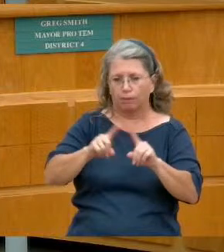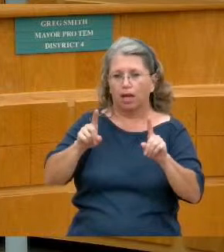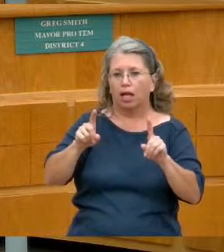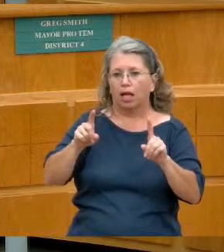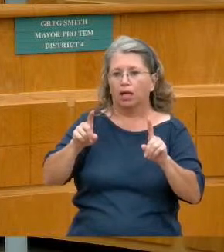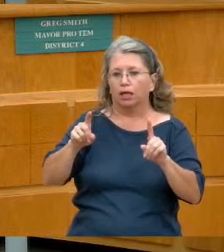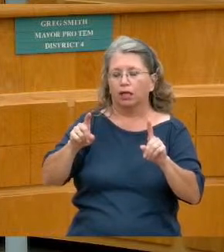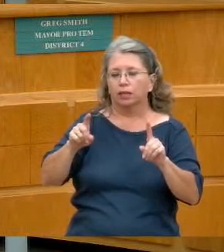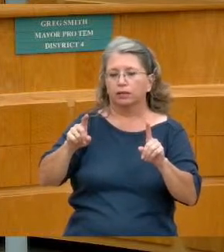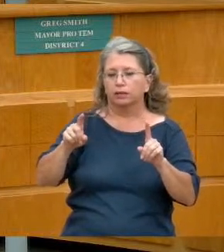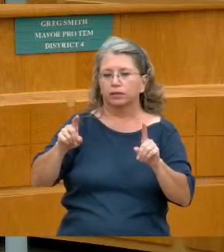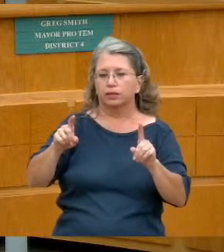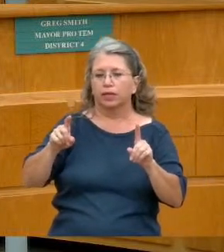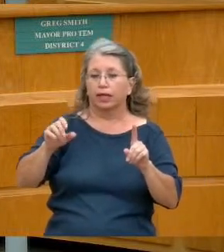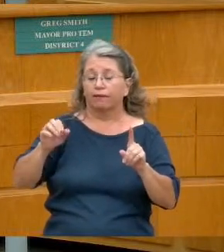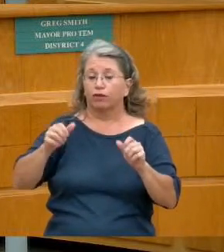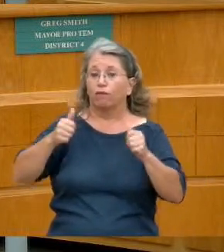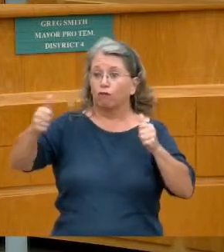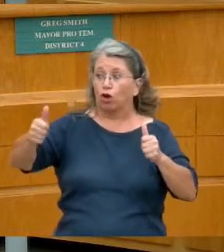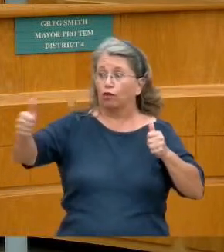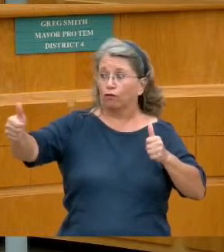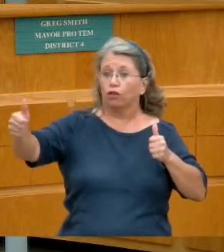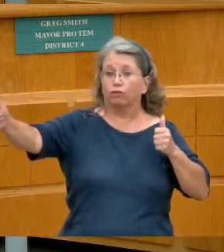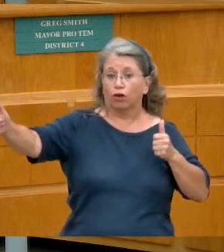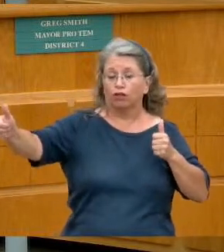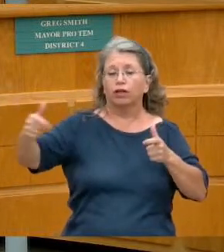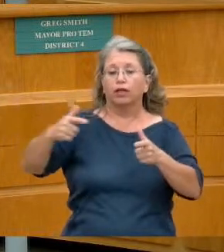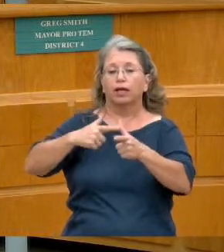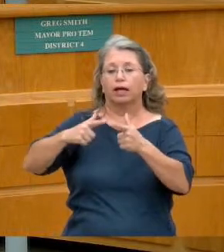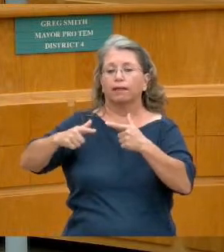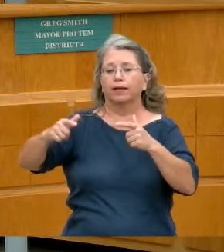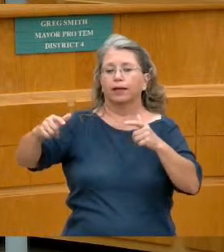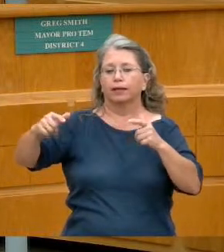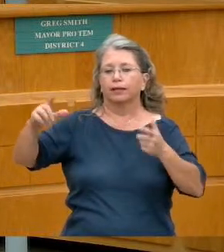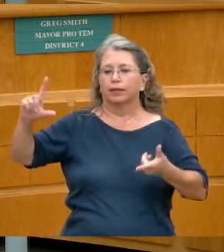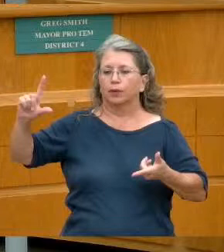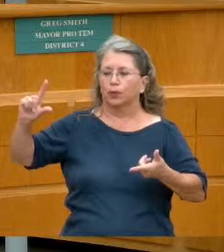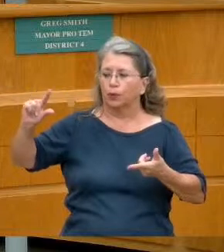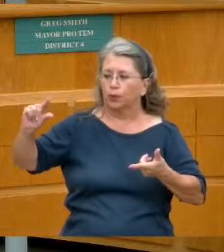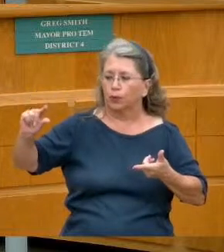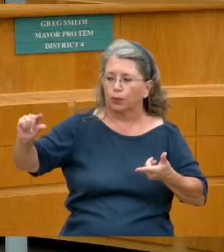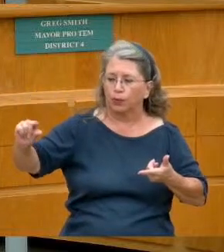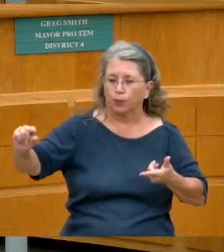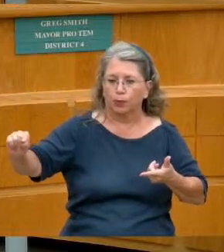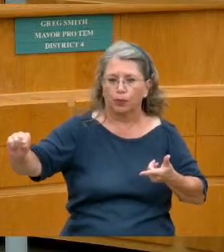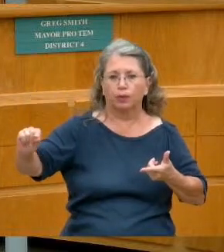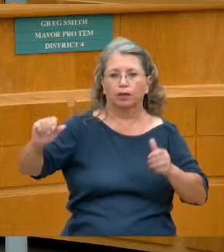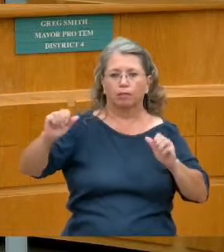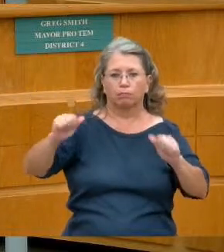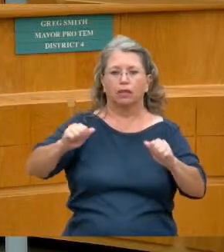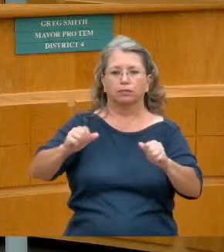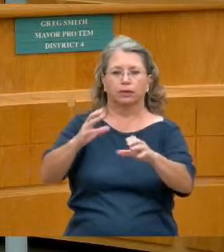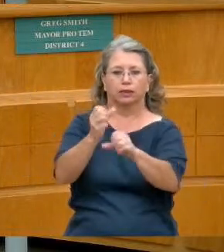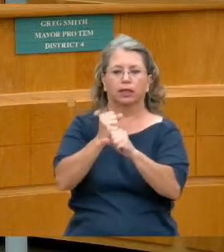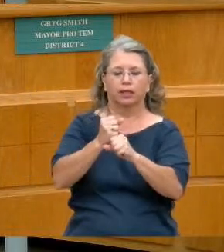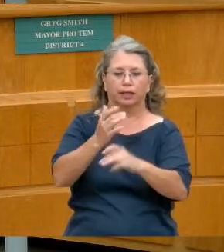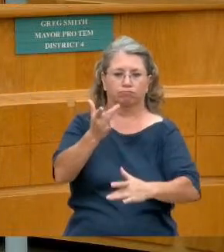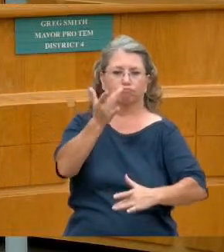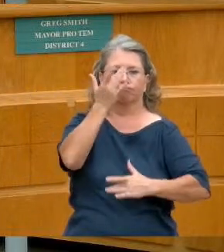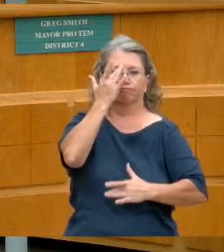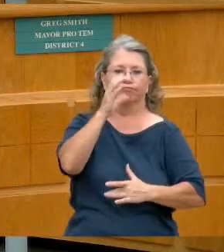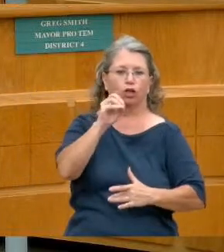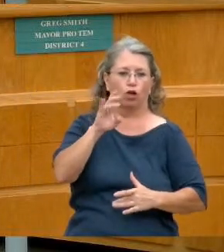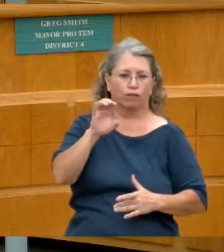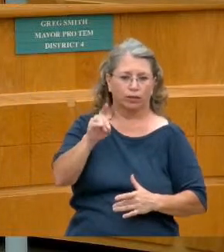continual decline in your probability of contracting COVID if you're within a certain distance of them. The farther away you get, the less likely